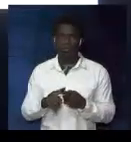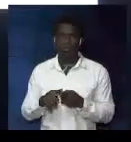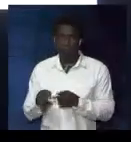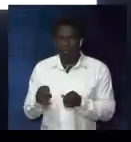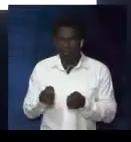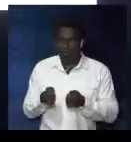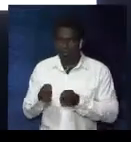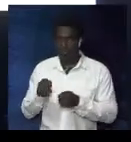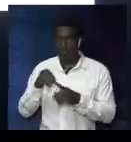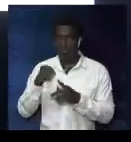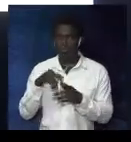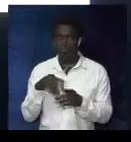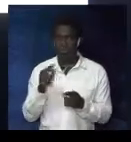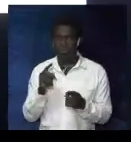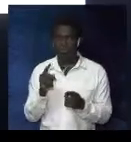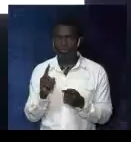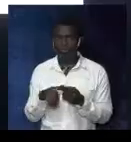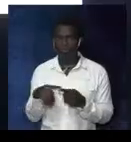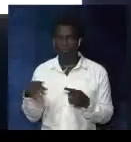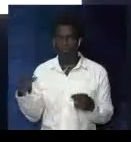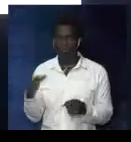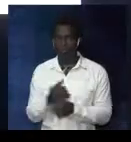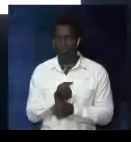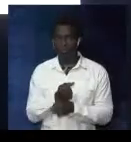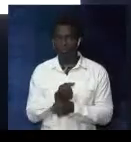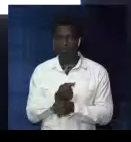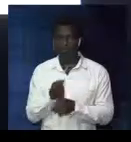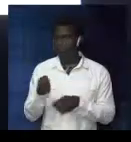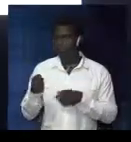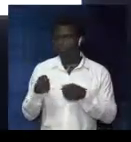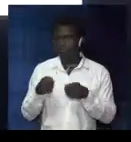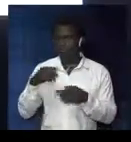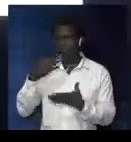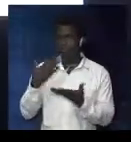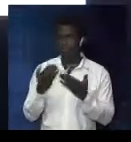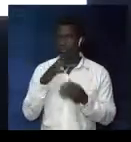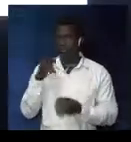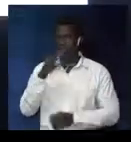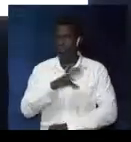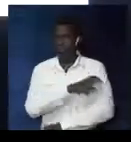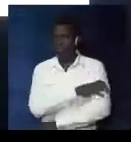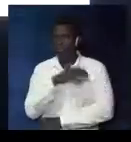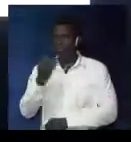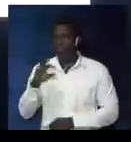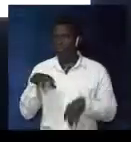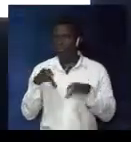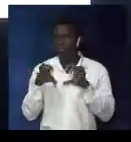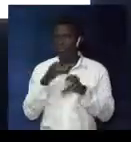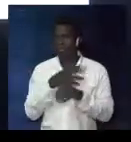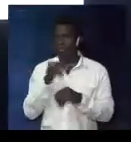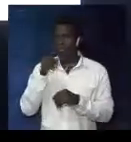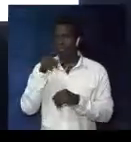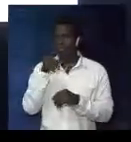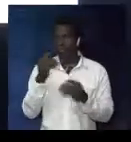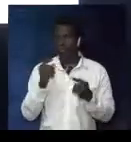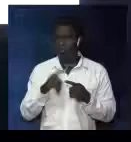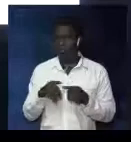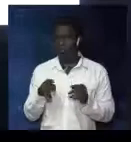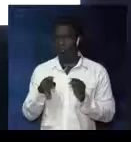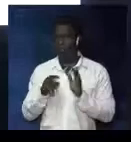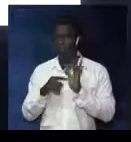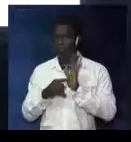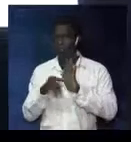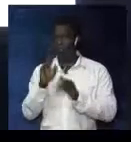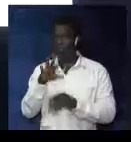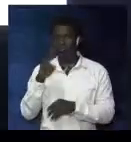to dominate or to take charge. Maybe you are the captain of the class and yes, you want to show your uncle or your